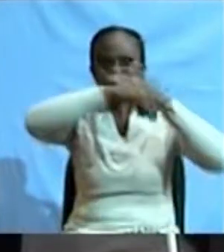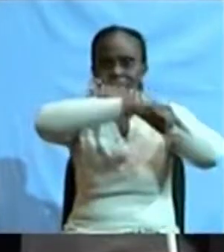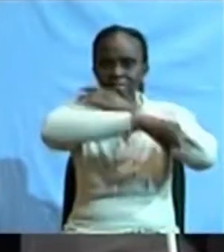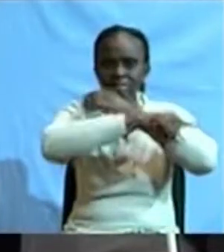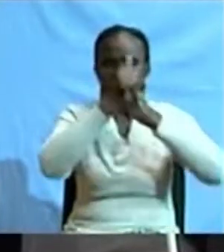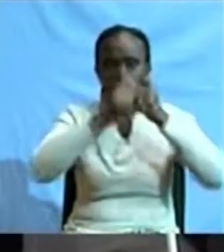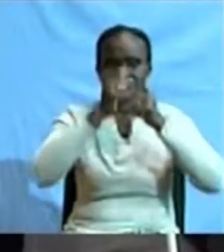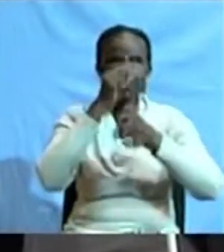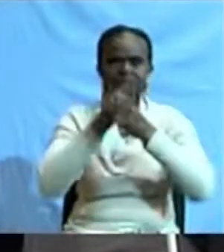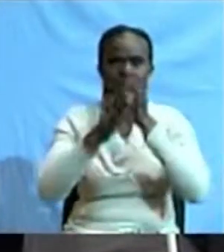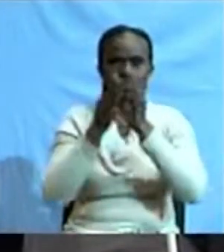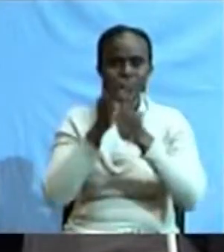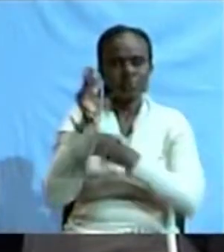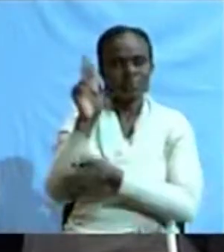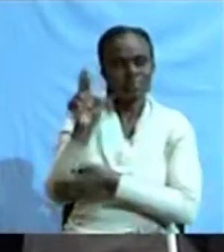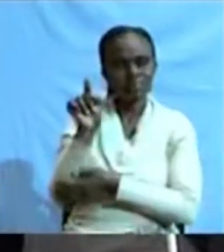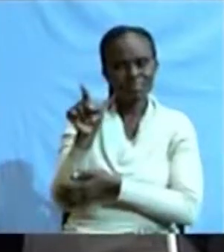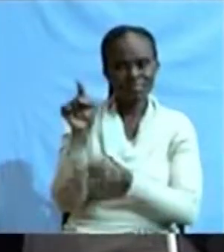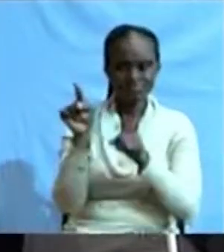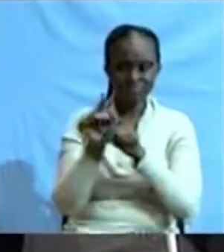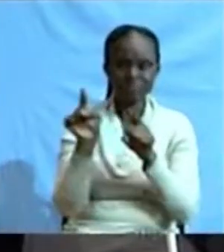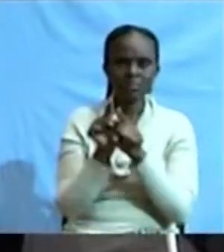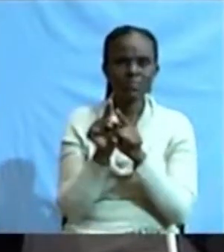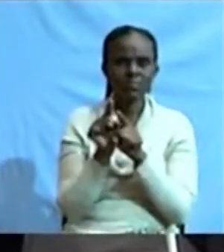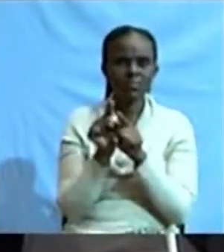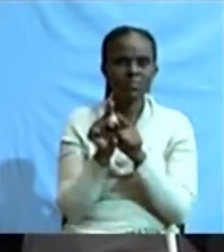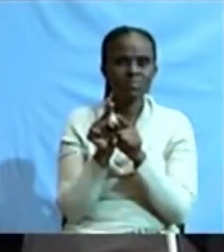to be done using the very